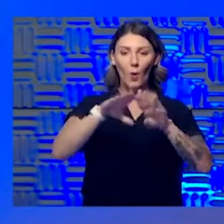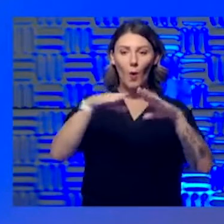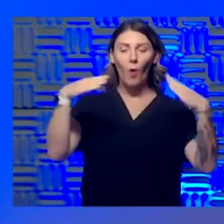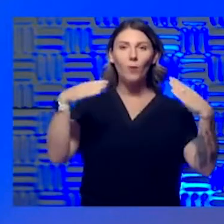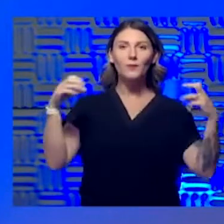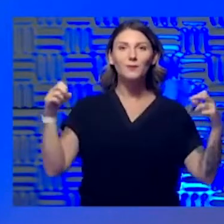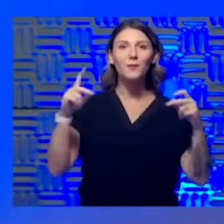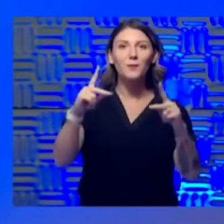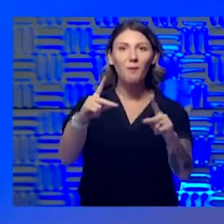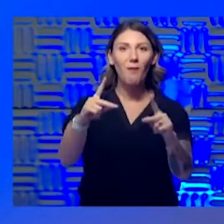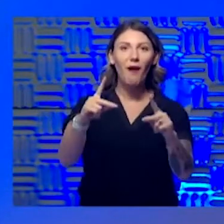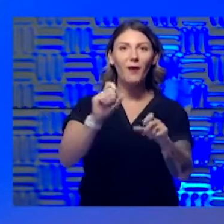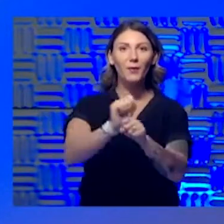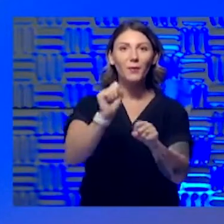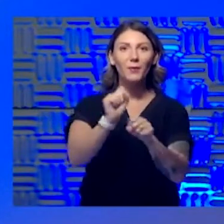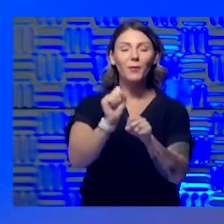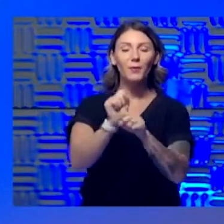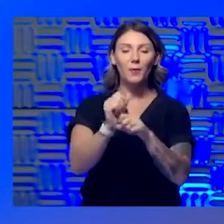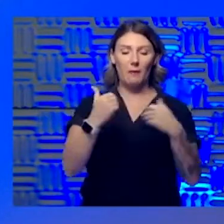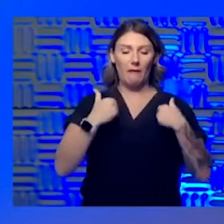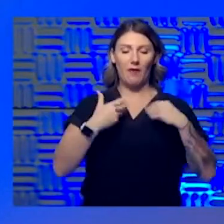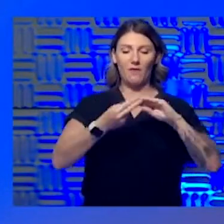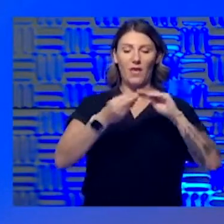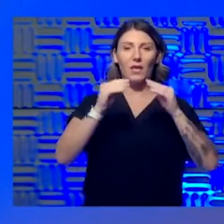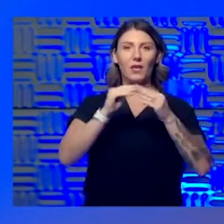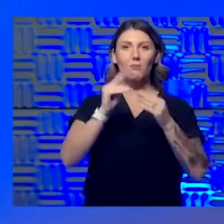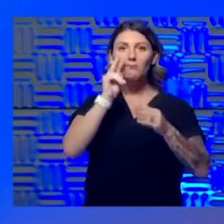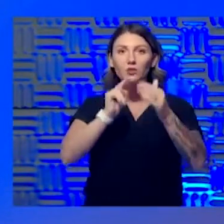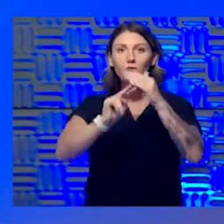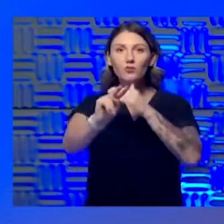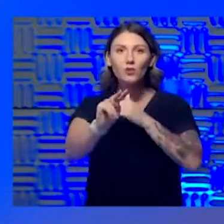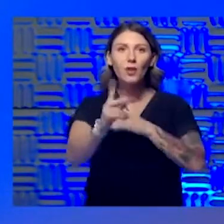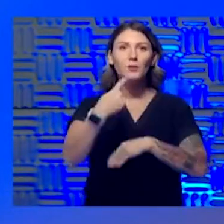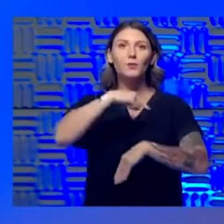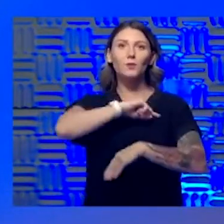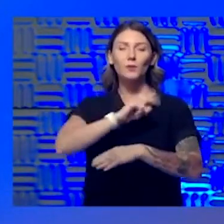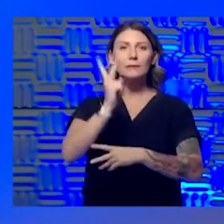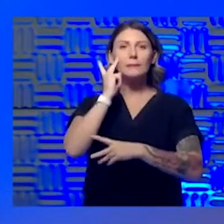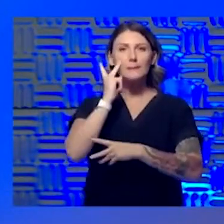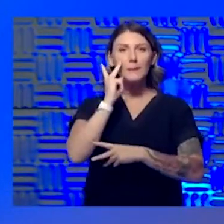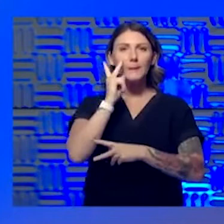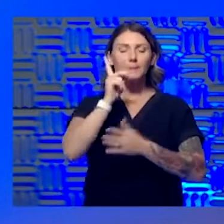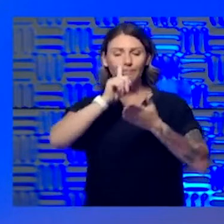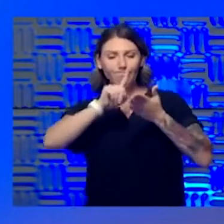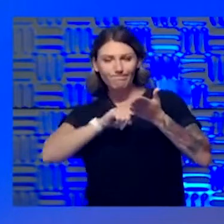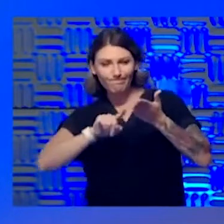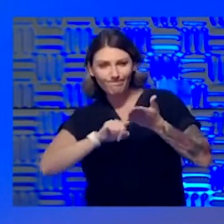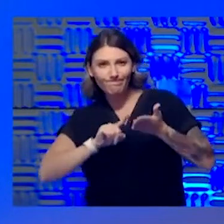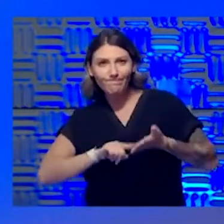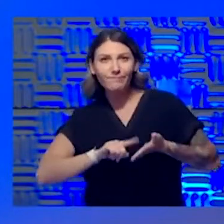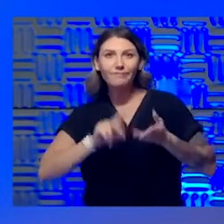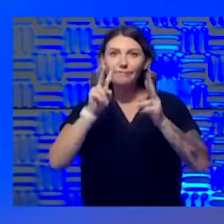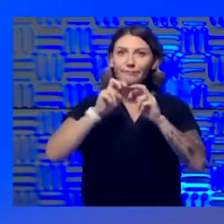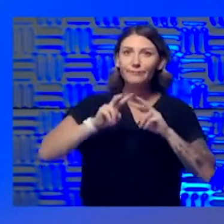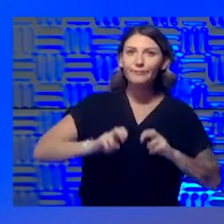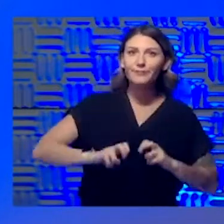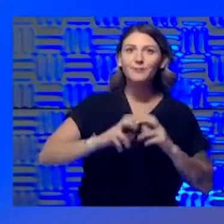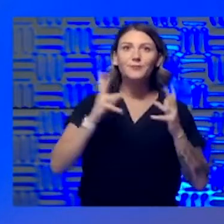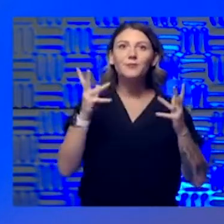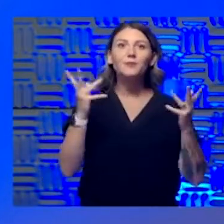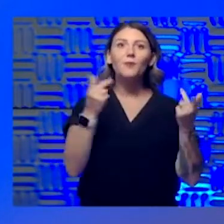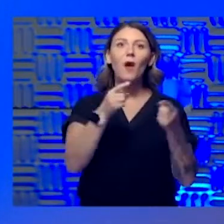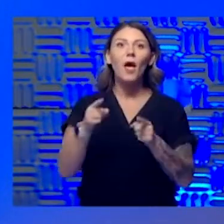some numbers and some projections. I think we'll keep those blinded and see what happens over the next 4 weeks and see who comes out with the right